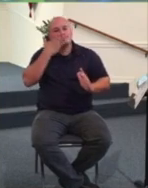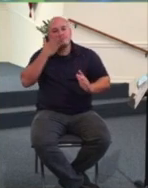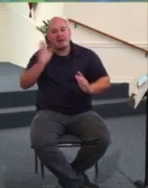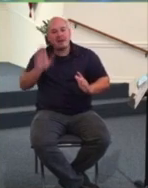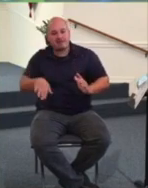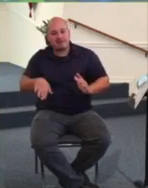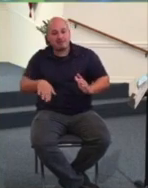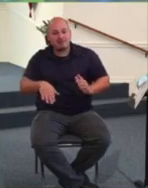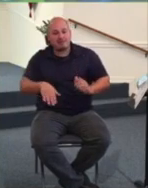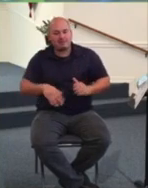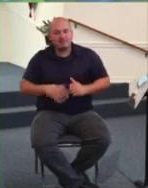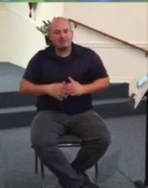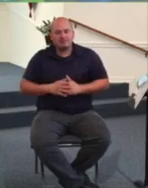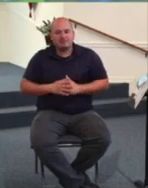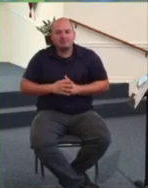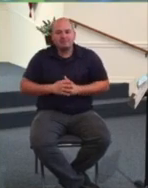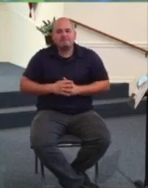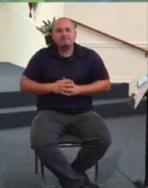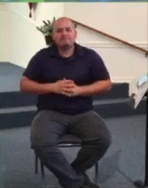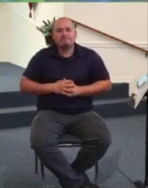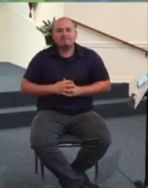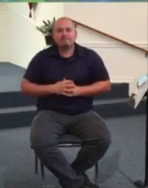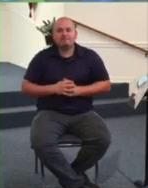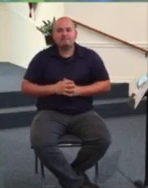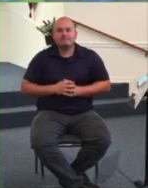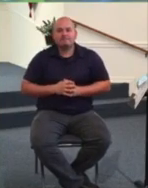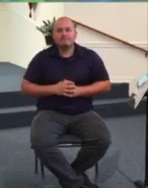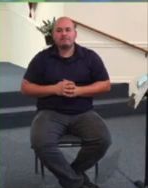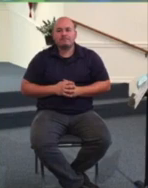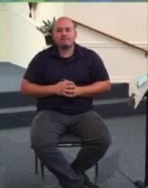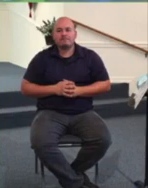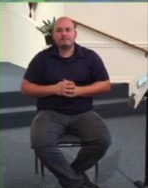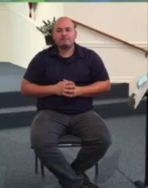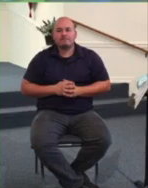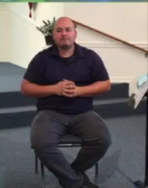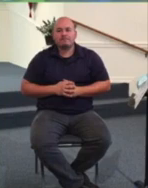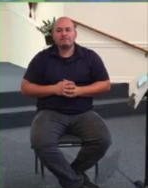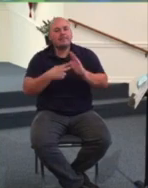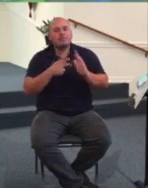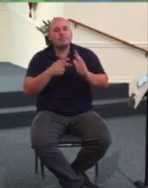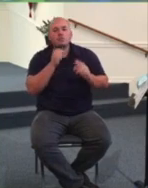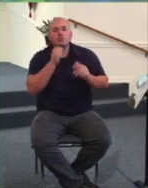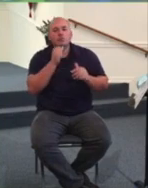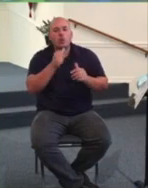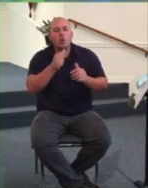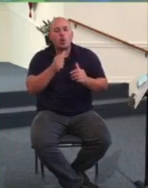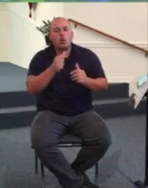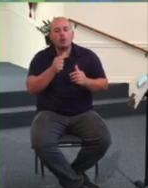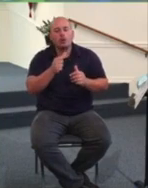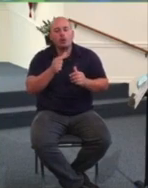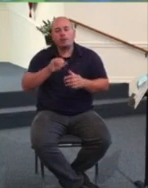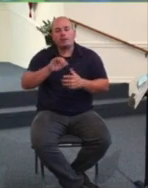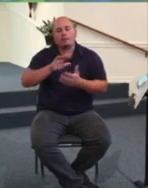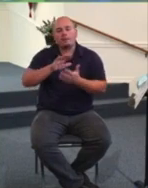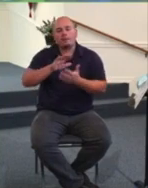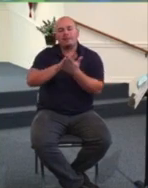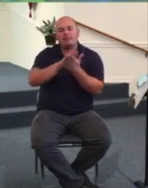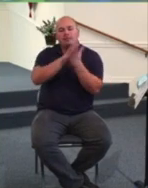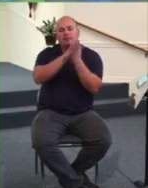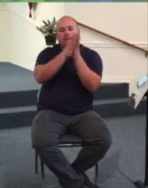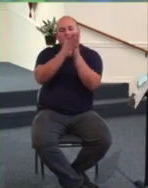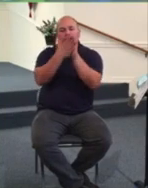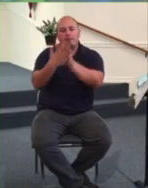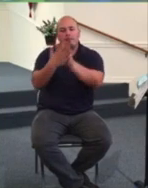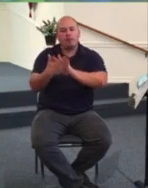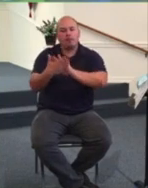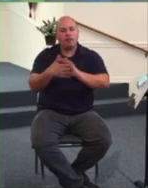Jesus says, do not judge, he's warning us not to be judgmental, not to be critical of others. There's